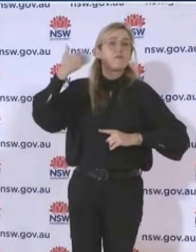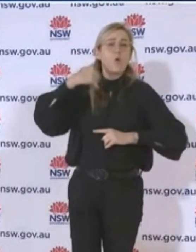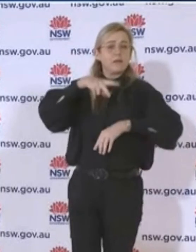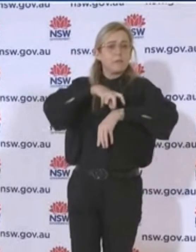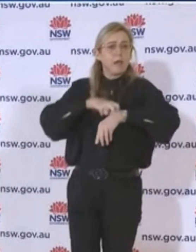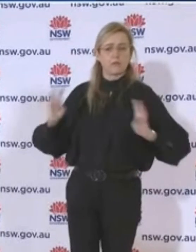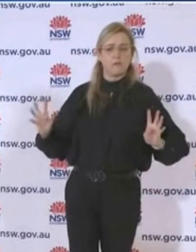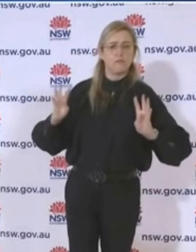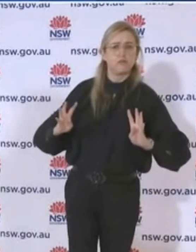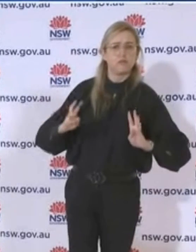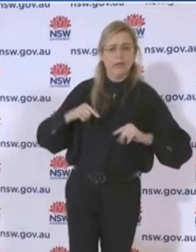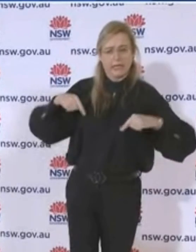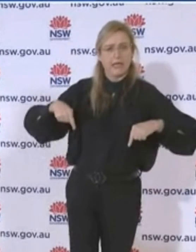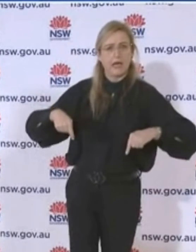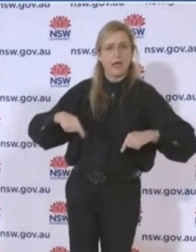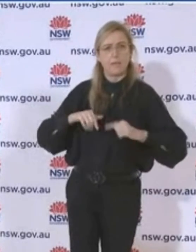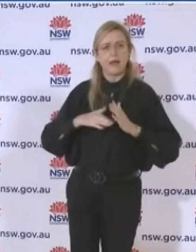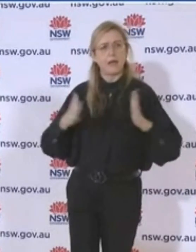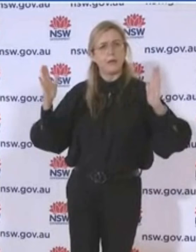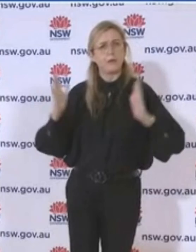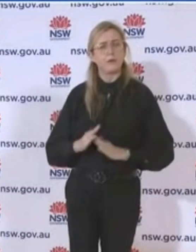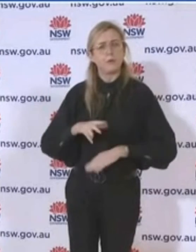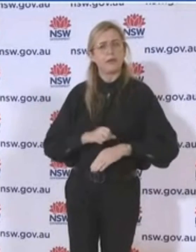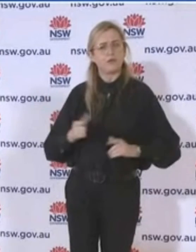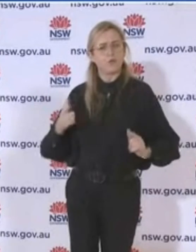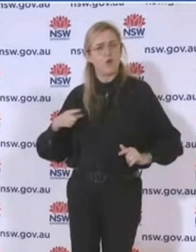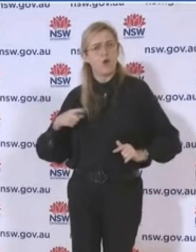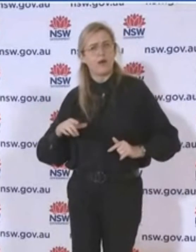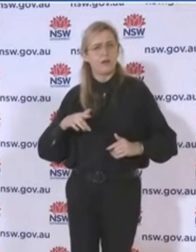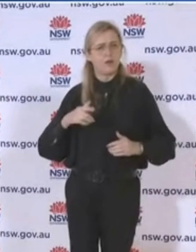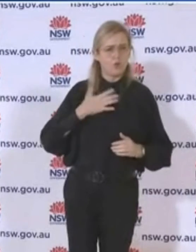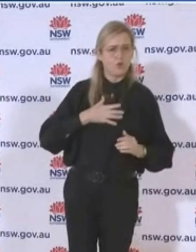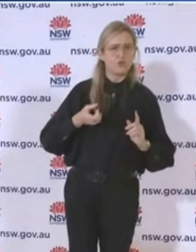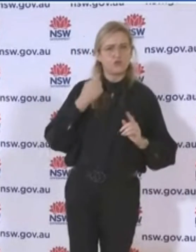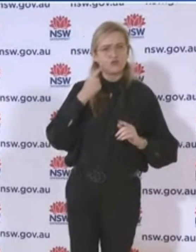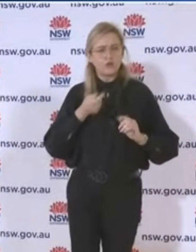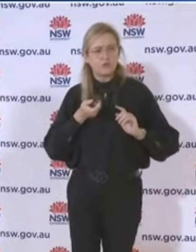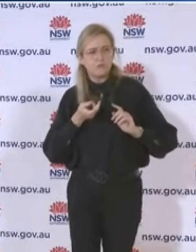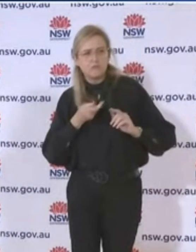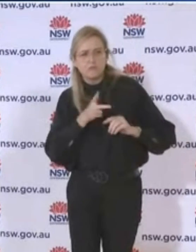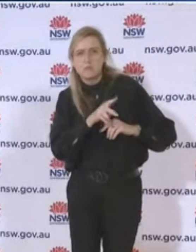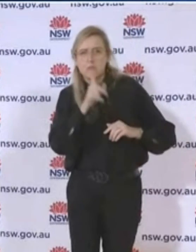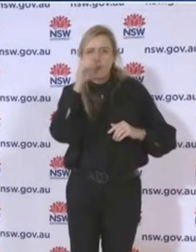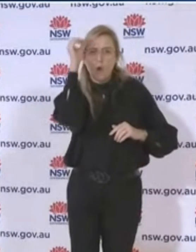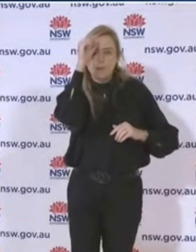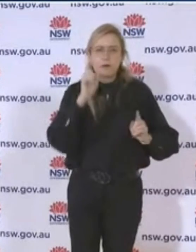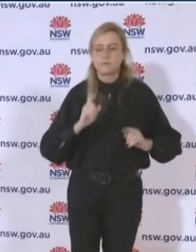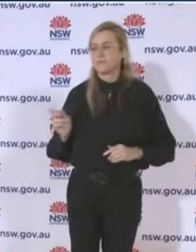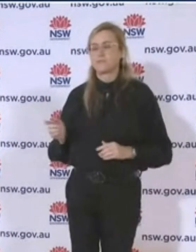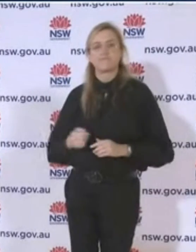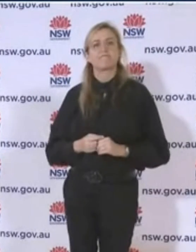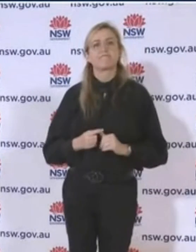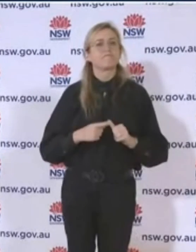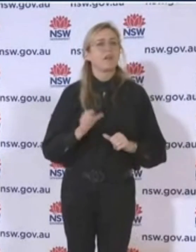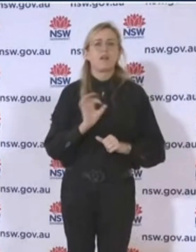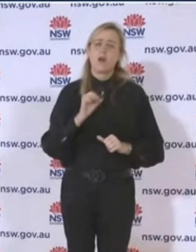battered by the message? No, it's important for us to make sure the community gets the most important messages of the day in relation to vaccinations, and I can't stress that